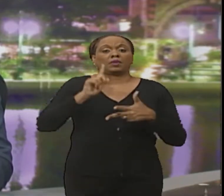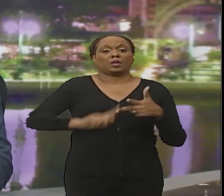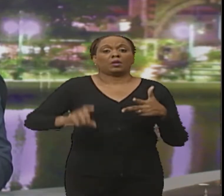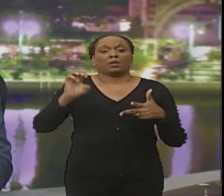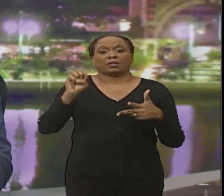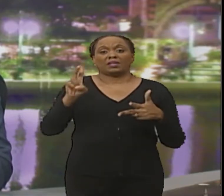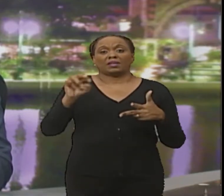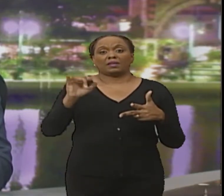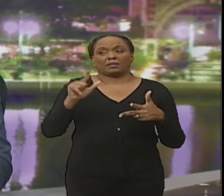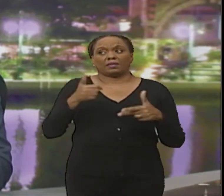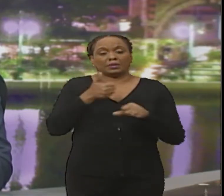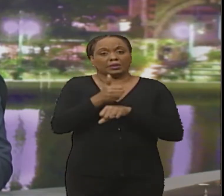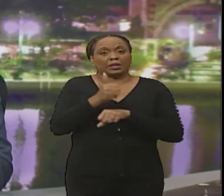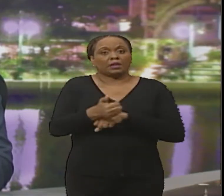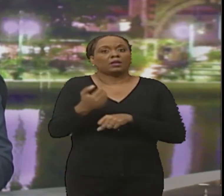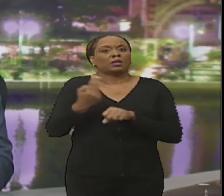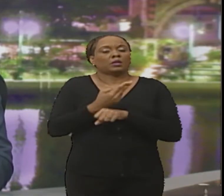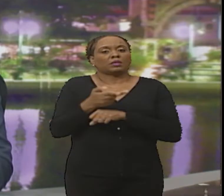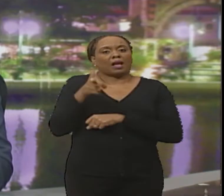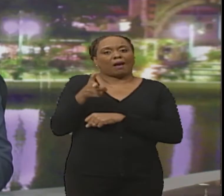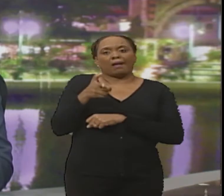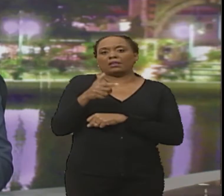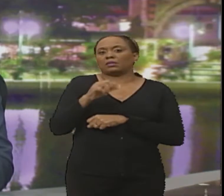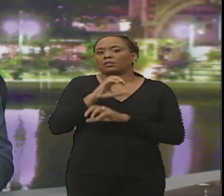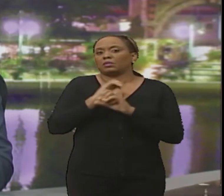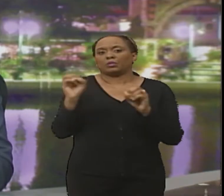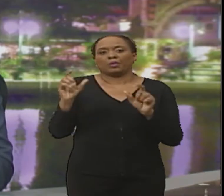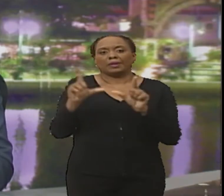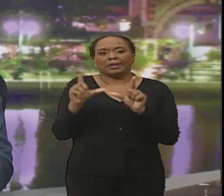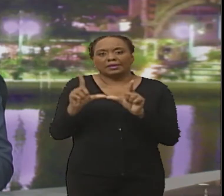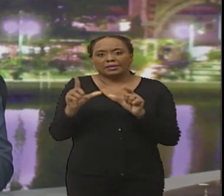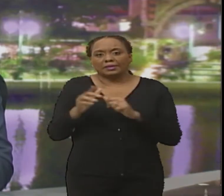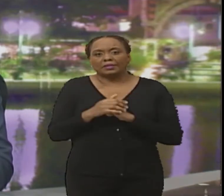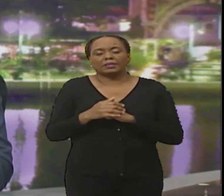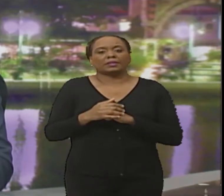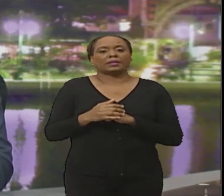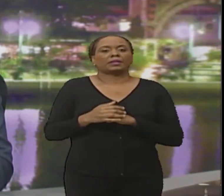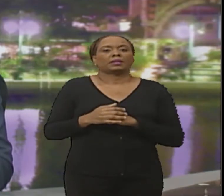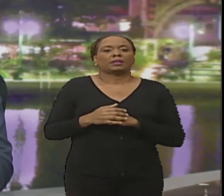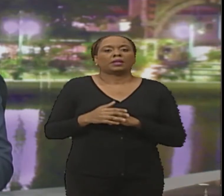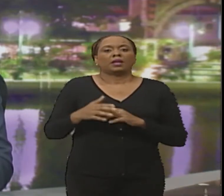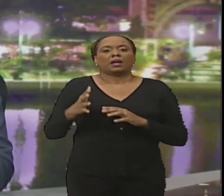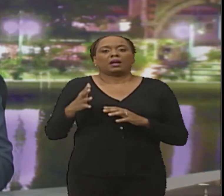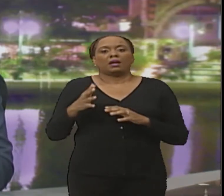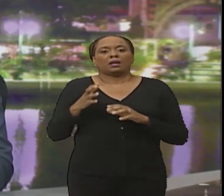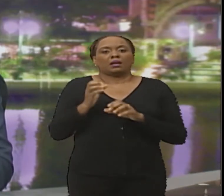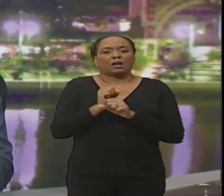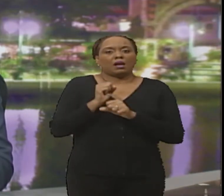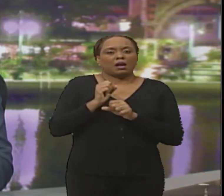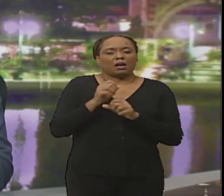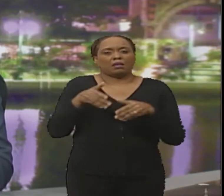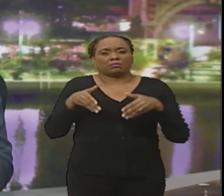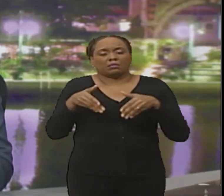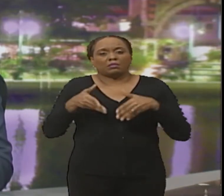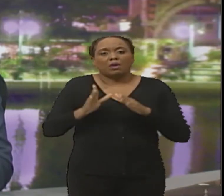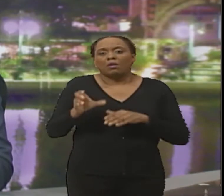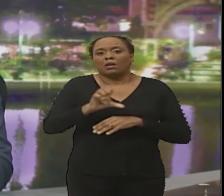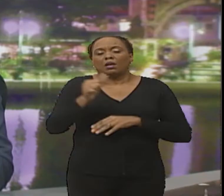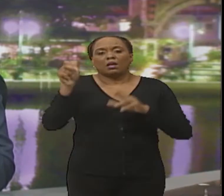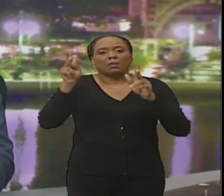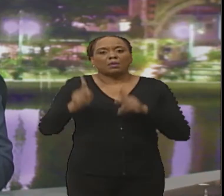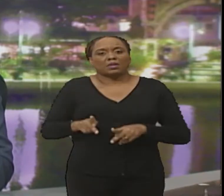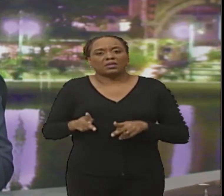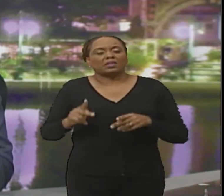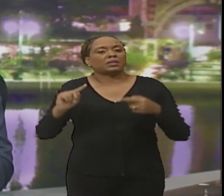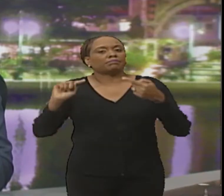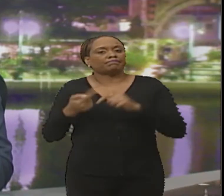a firearm without a valid license, 2 counts of endangering life, inciting Shane Babb to engage in conduct that endangered life,